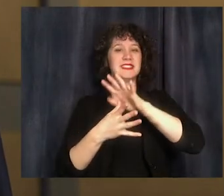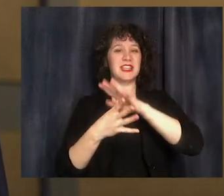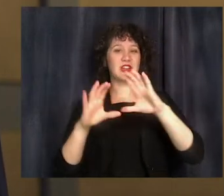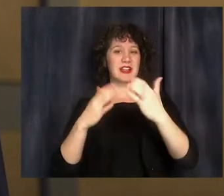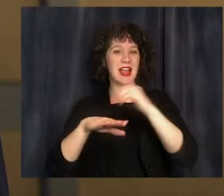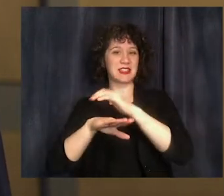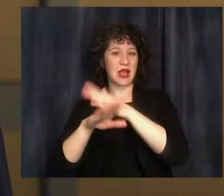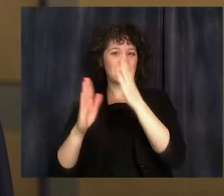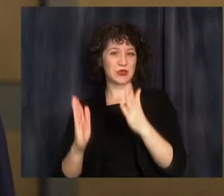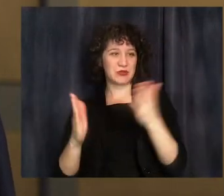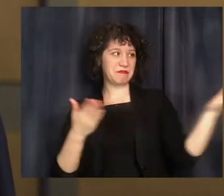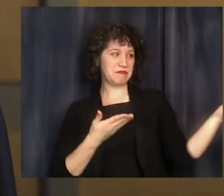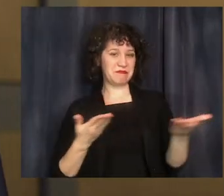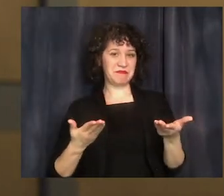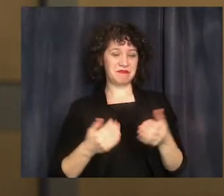Wolvick.